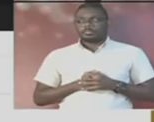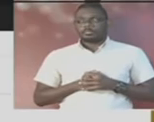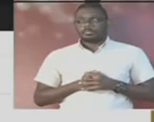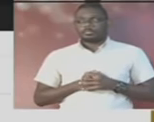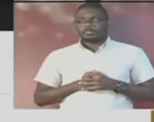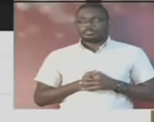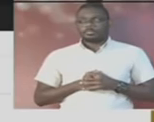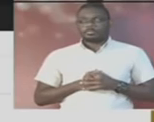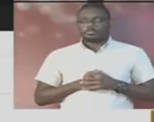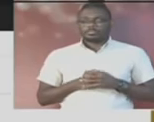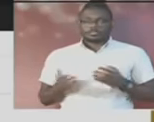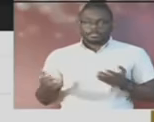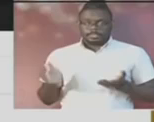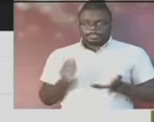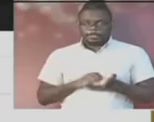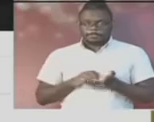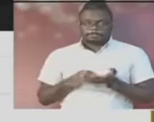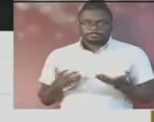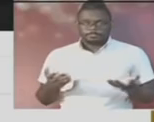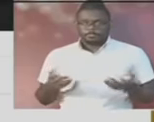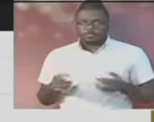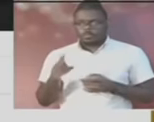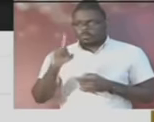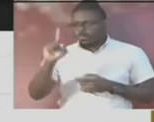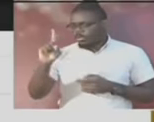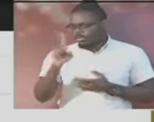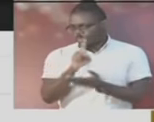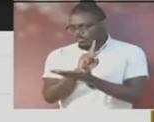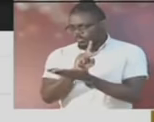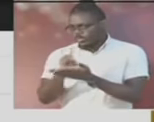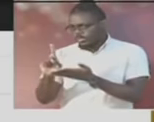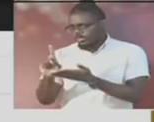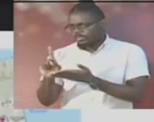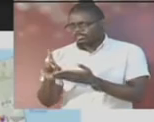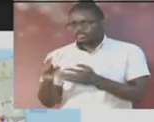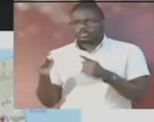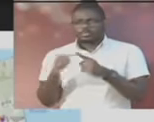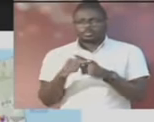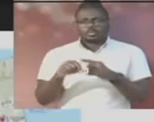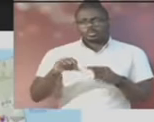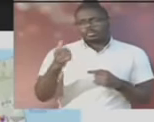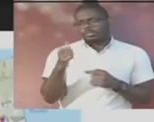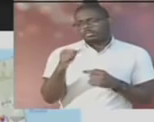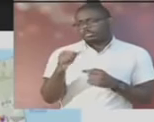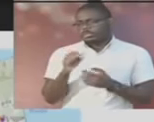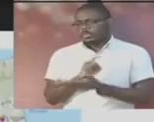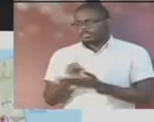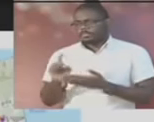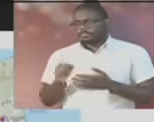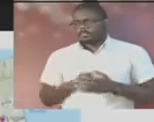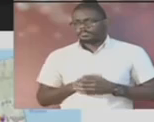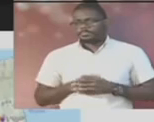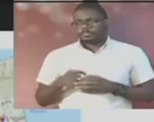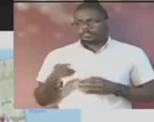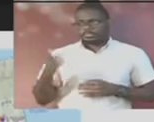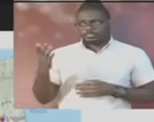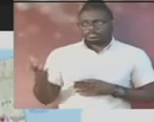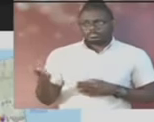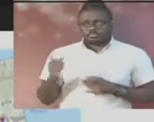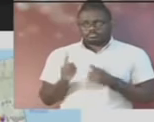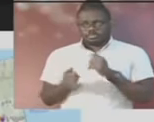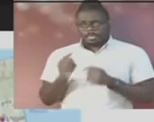that upward trend from 1 week to the next in each of the counties. Next slide. And This is week 16, yellow